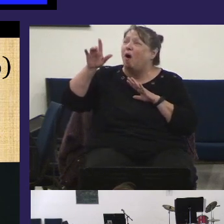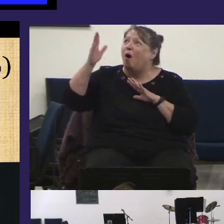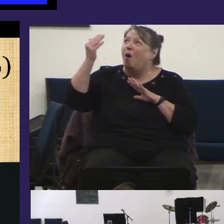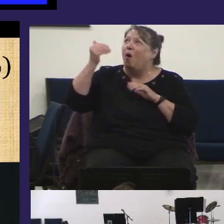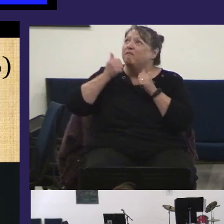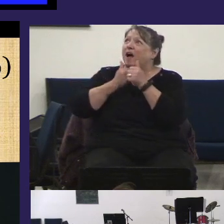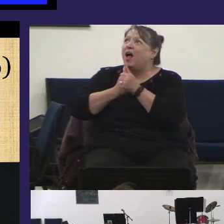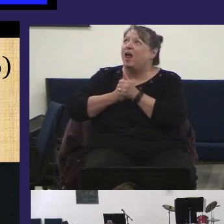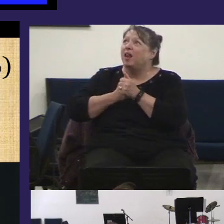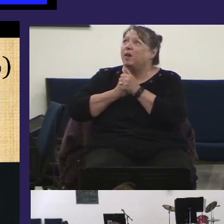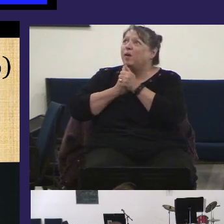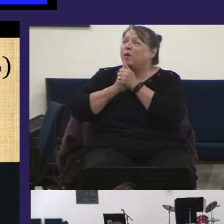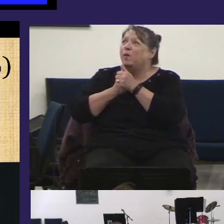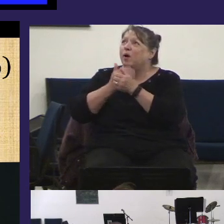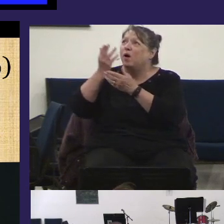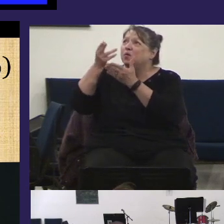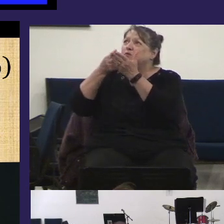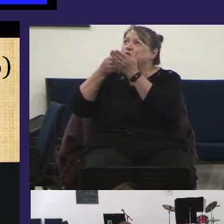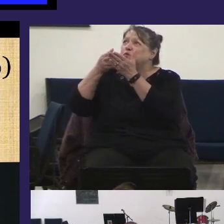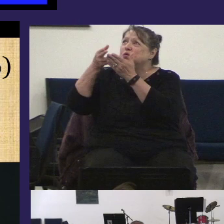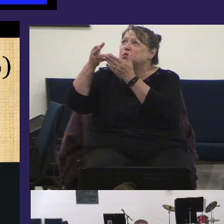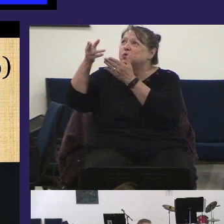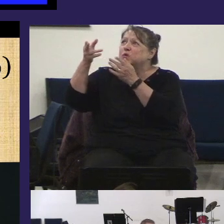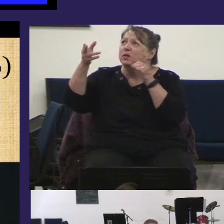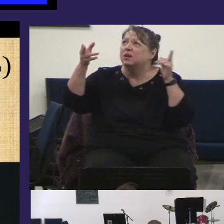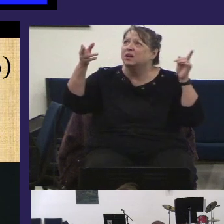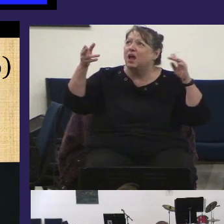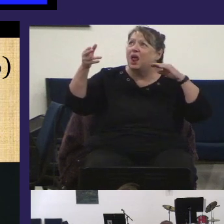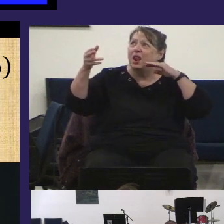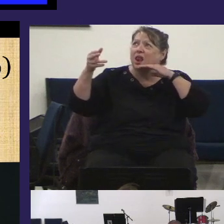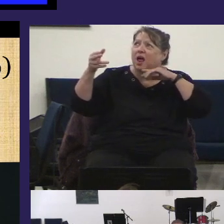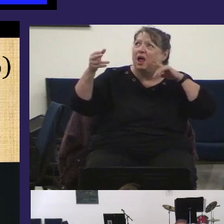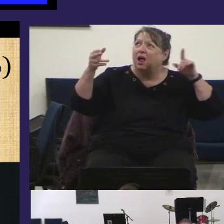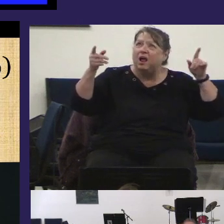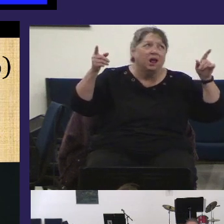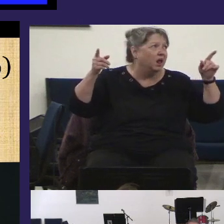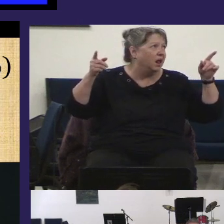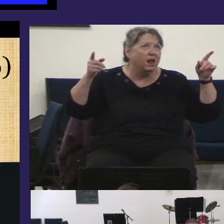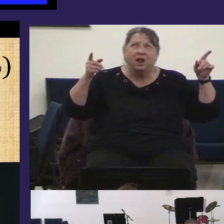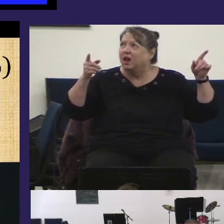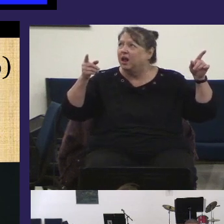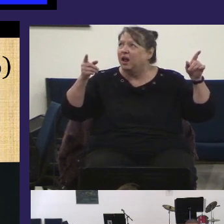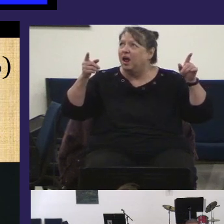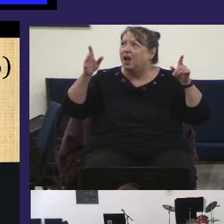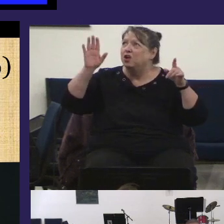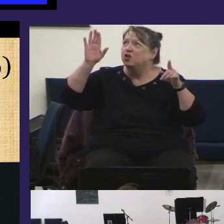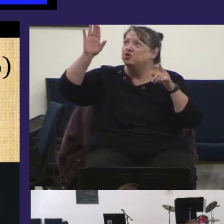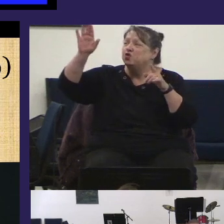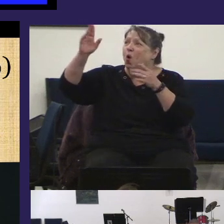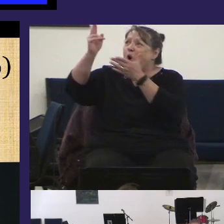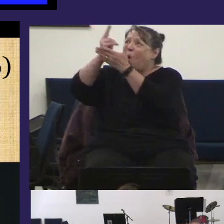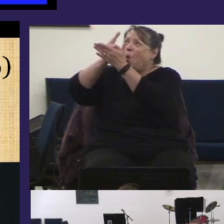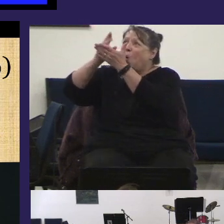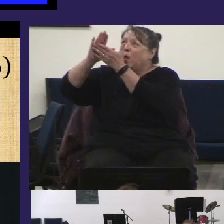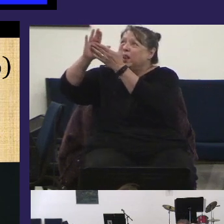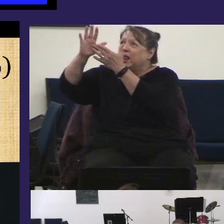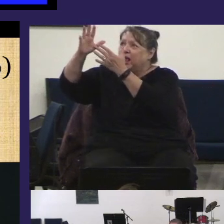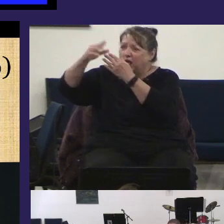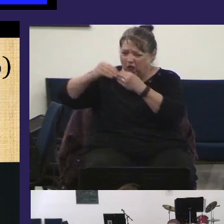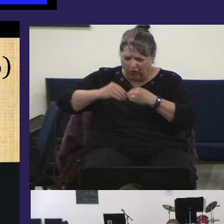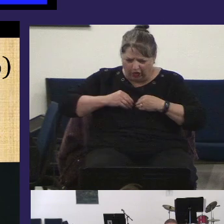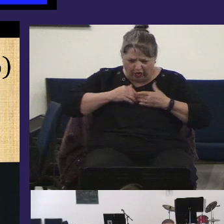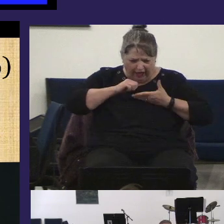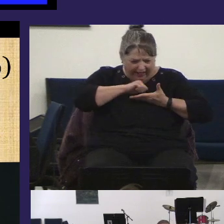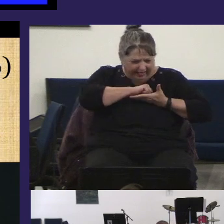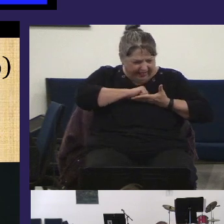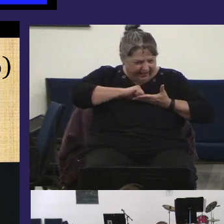Jesus. And if they've been surrendered to Jesus, that means that they are filled with His righteousness. And that's why our